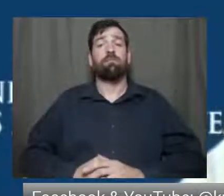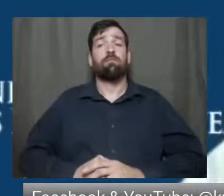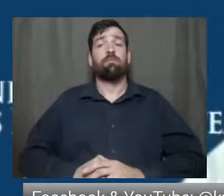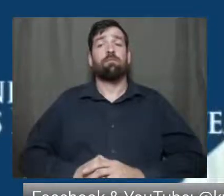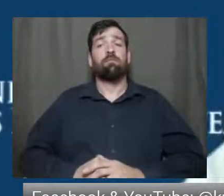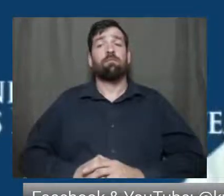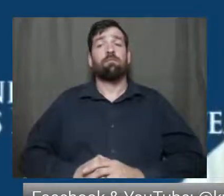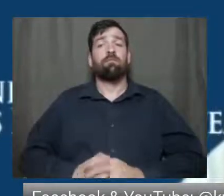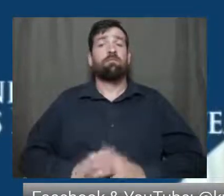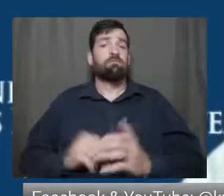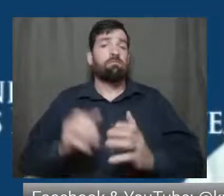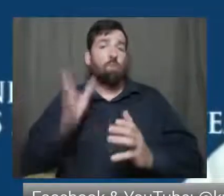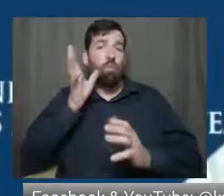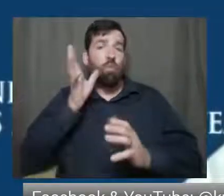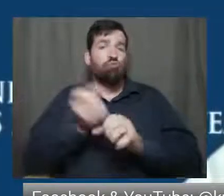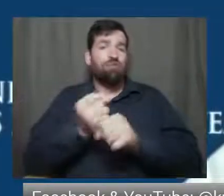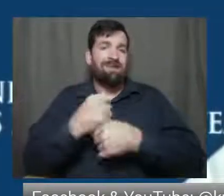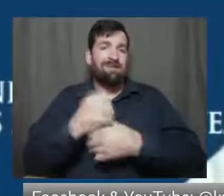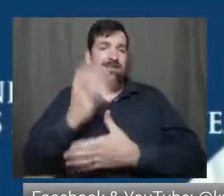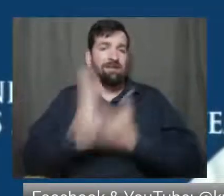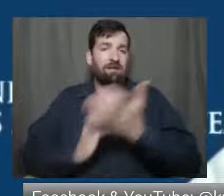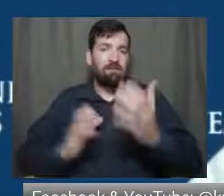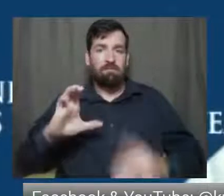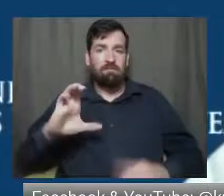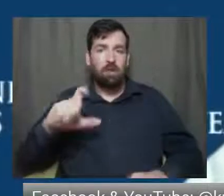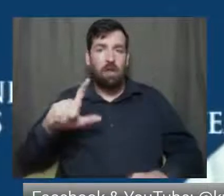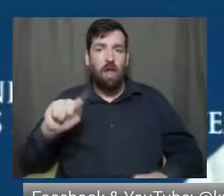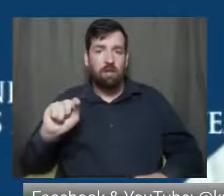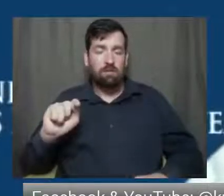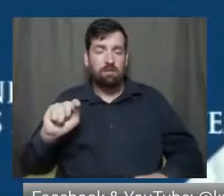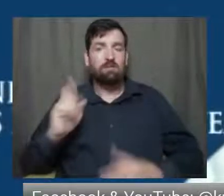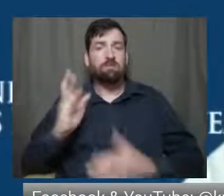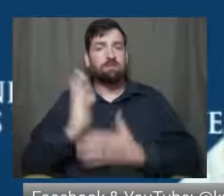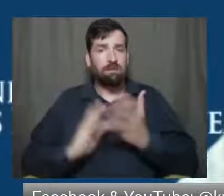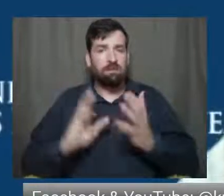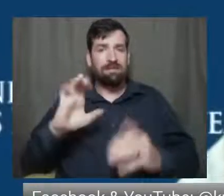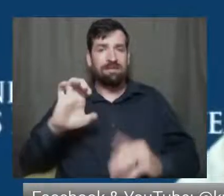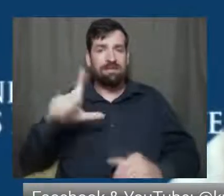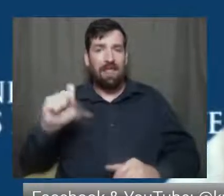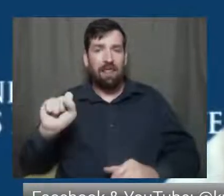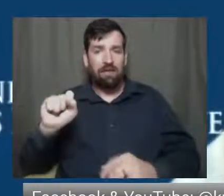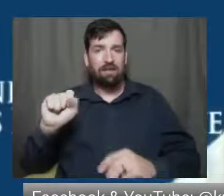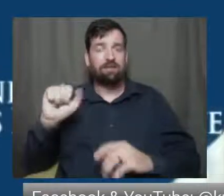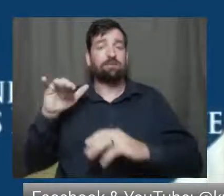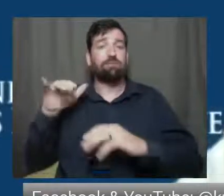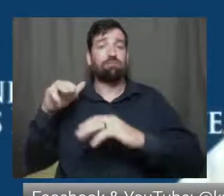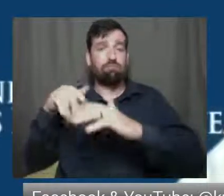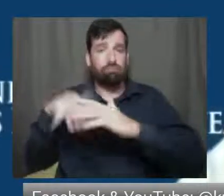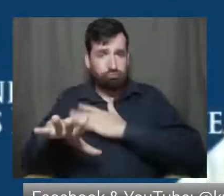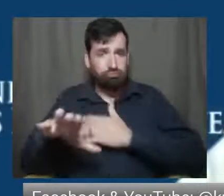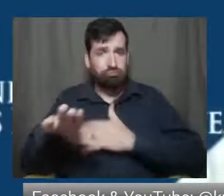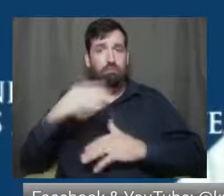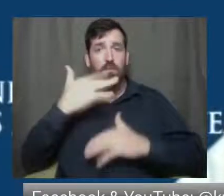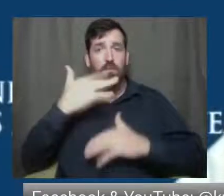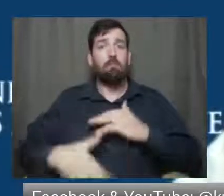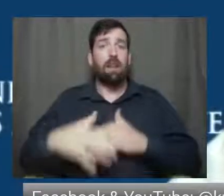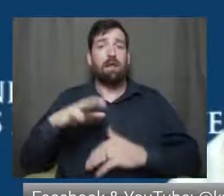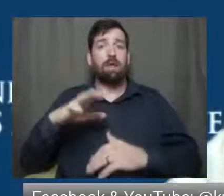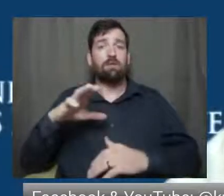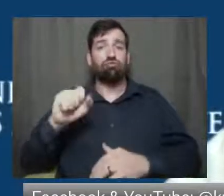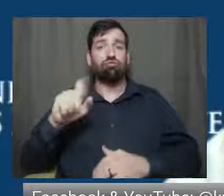some clotting, some endothelial cells moving into the bloodstream, and that can dislodge